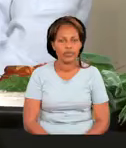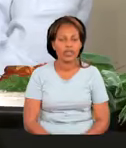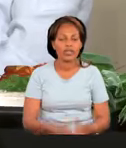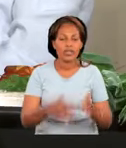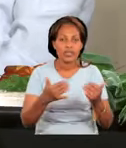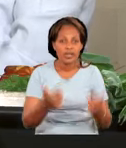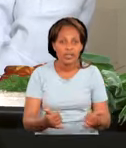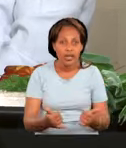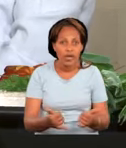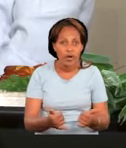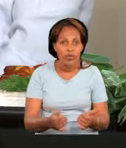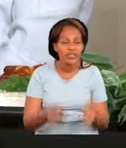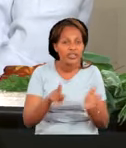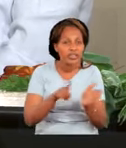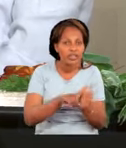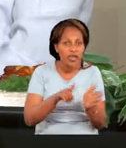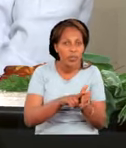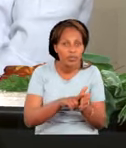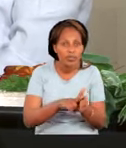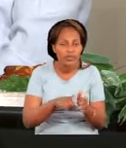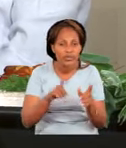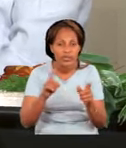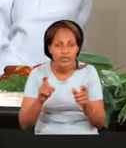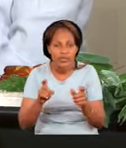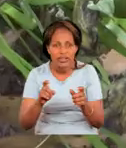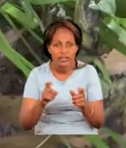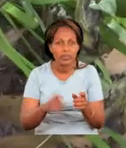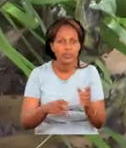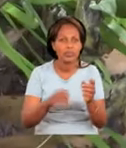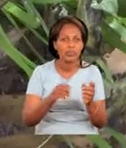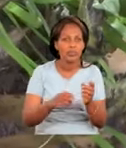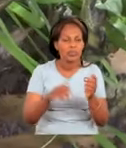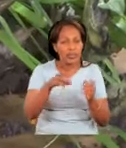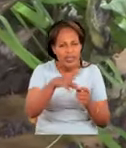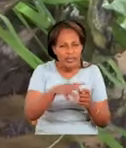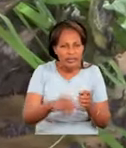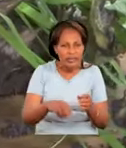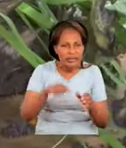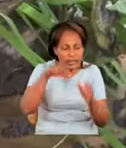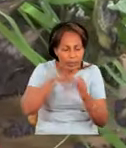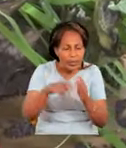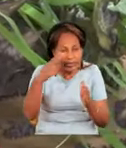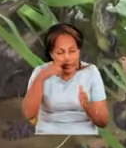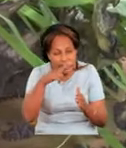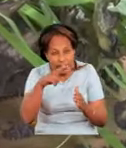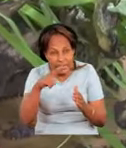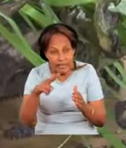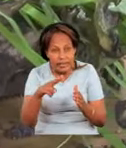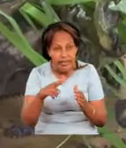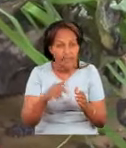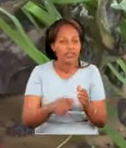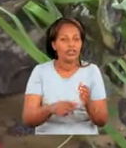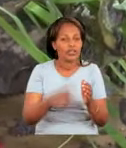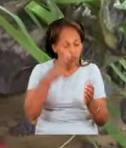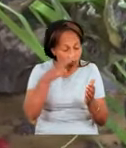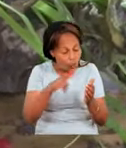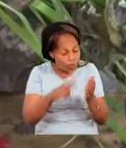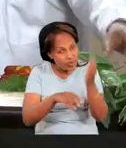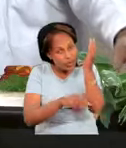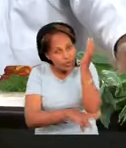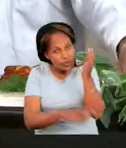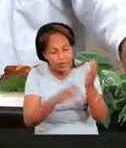Now we shall examine the plant parts more deeply. Look at the roots carefully.